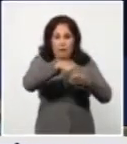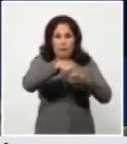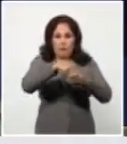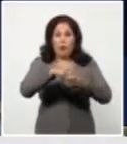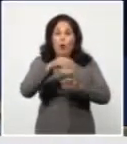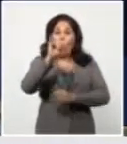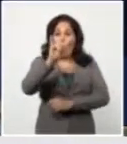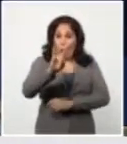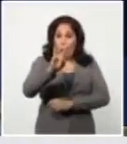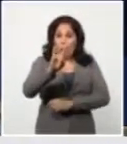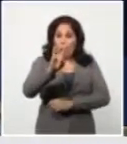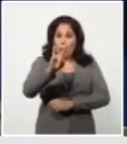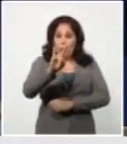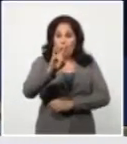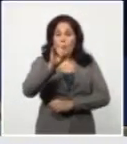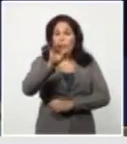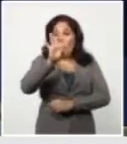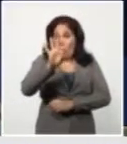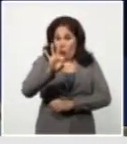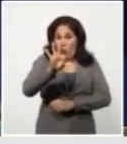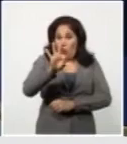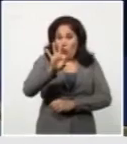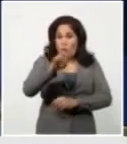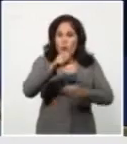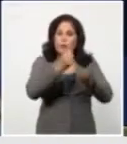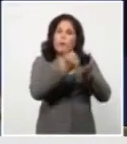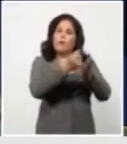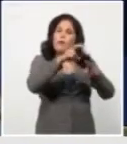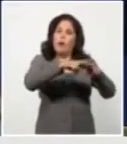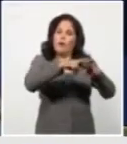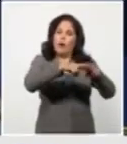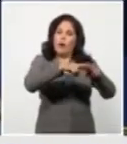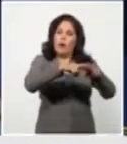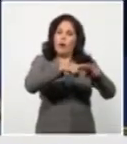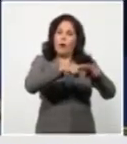discharged and are fully recovered.